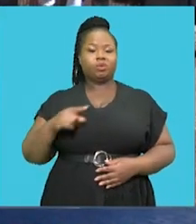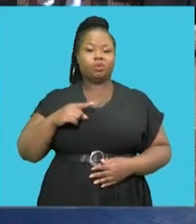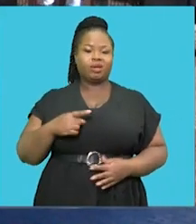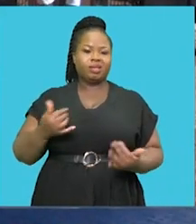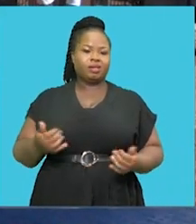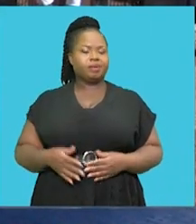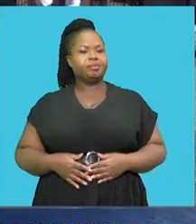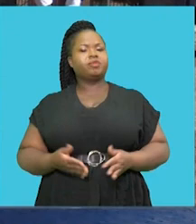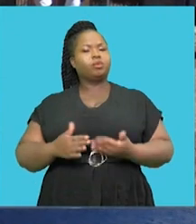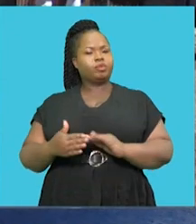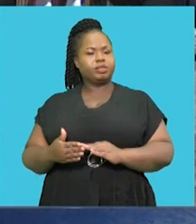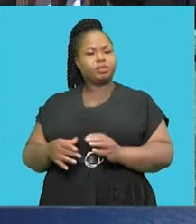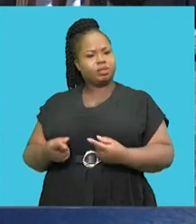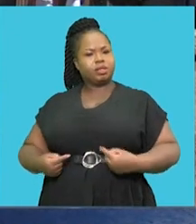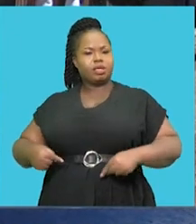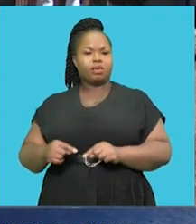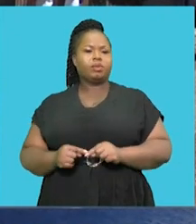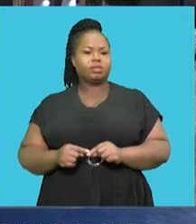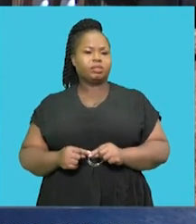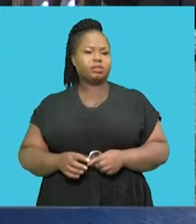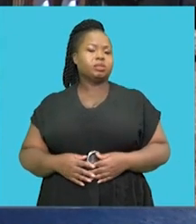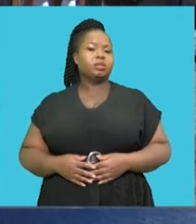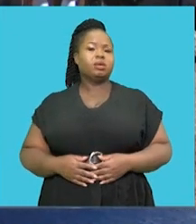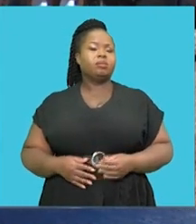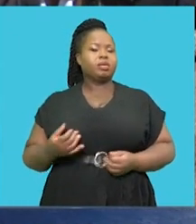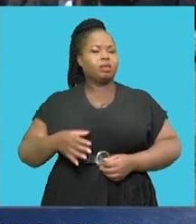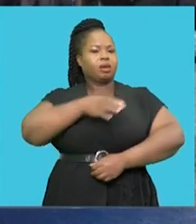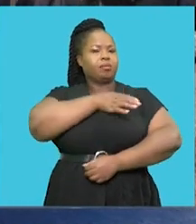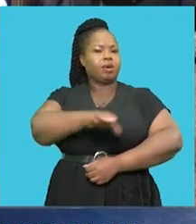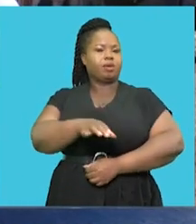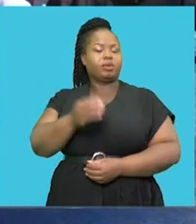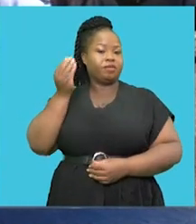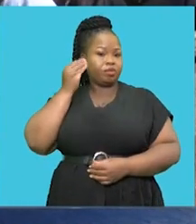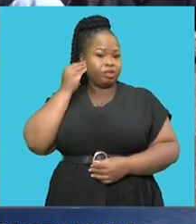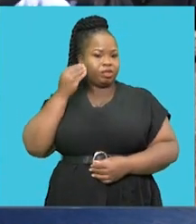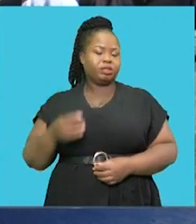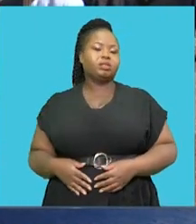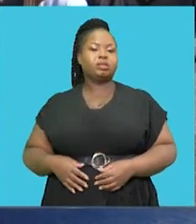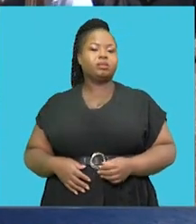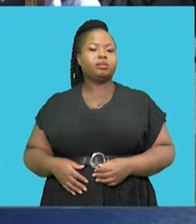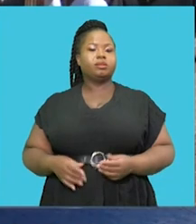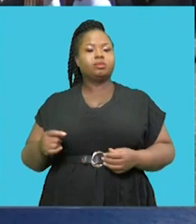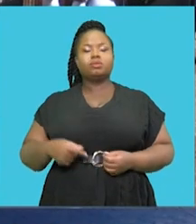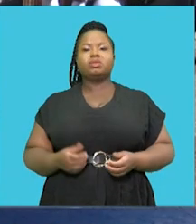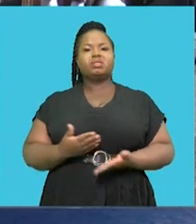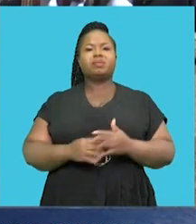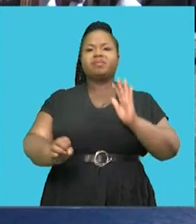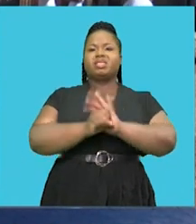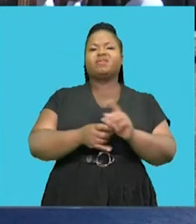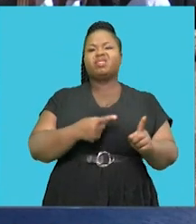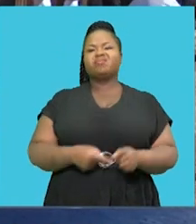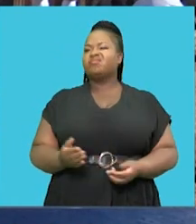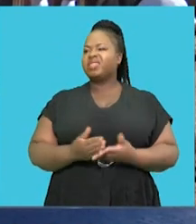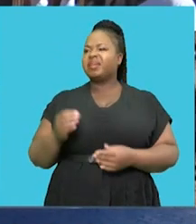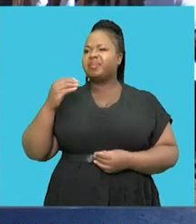our communities are empowered with the relevant information and most of the time when the learners are diagnosed you find that the parents